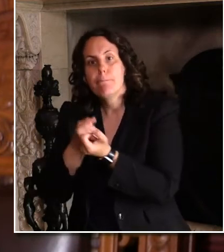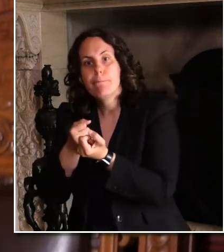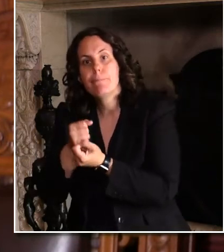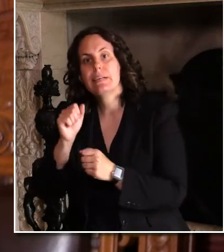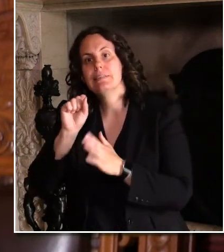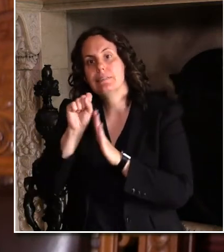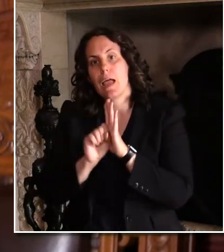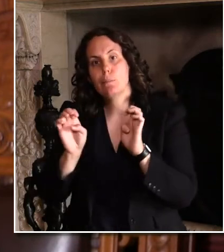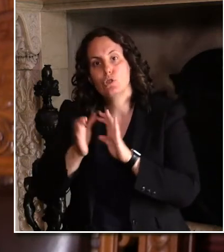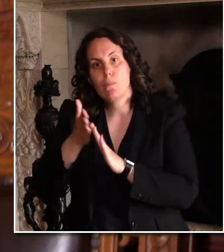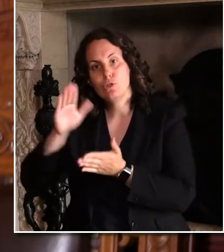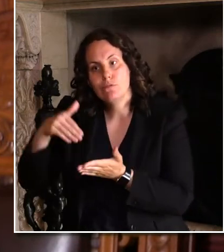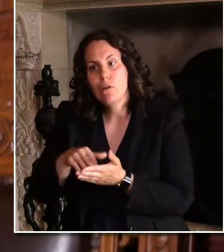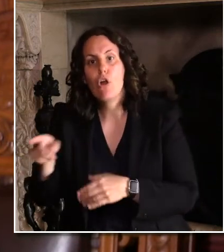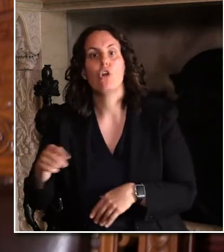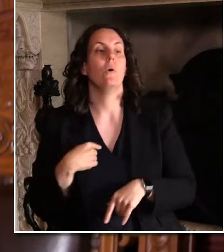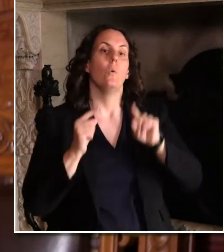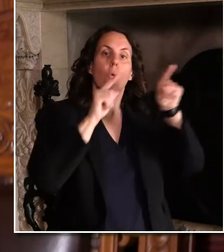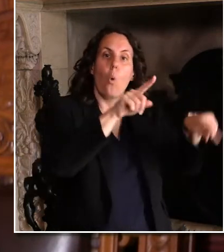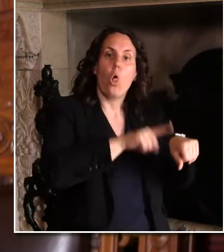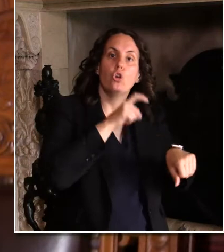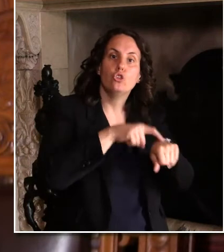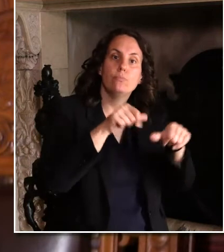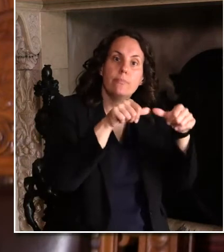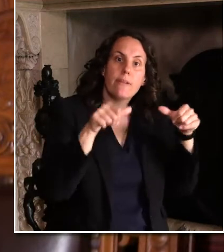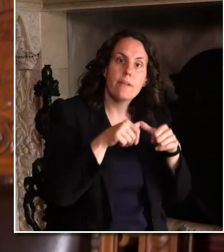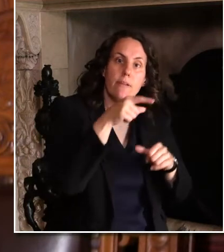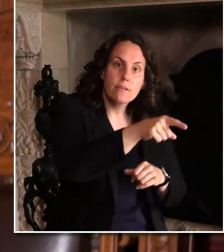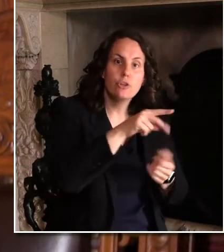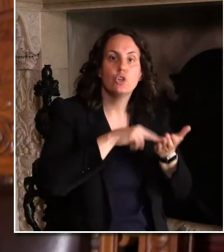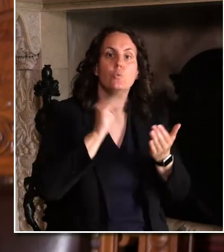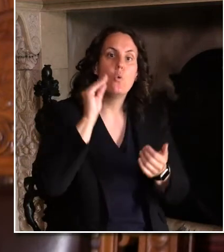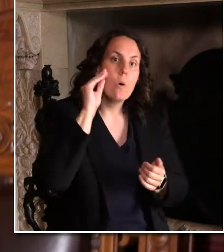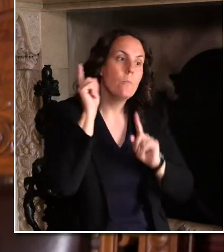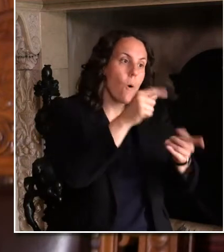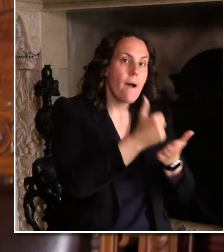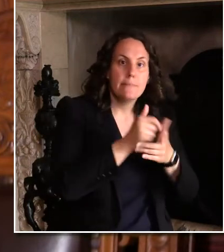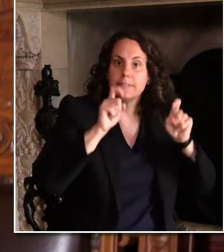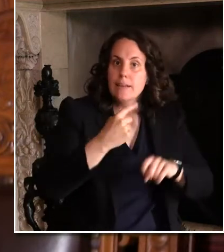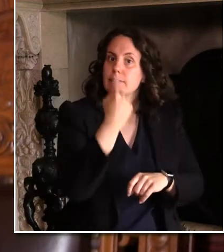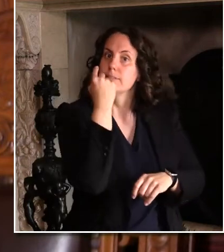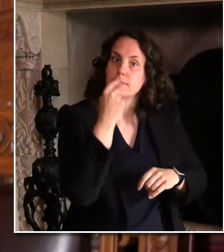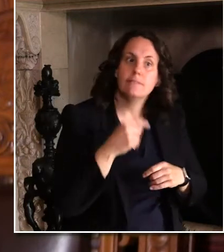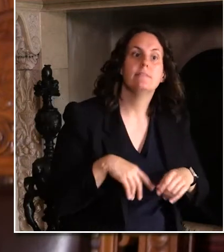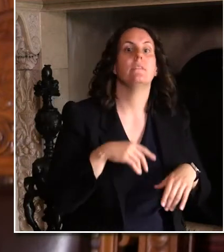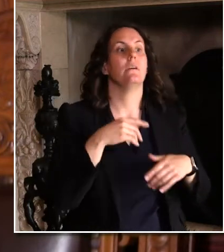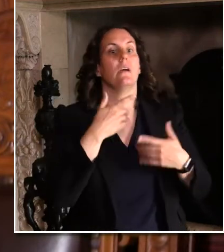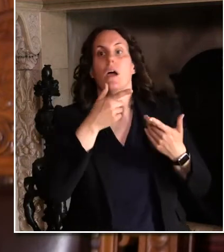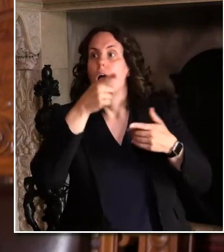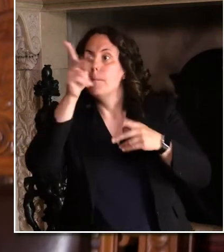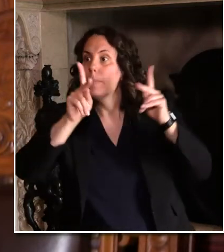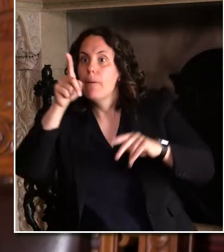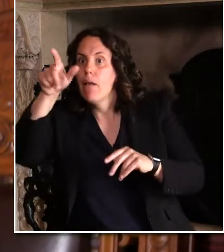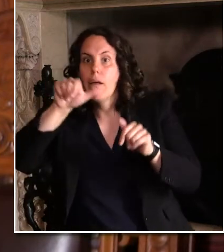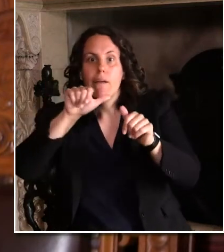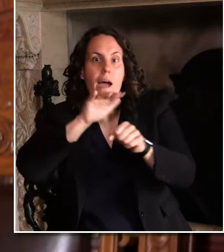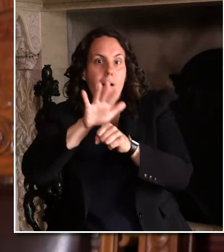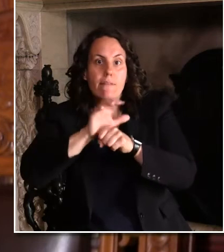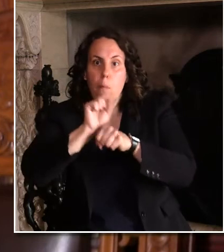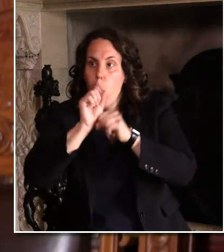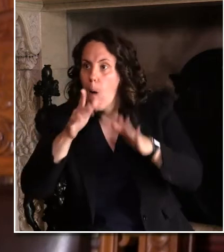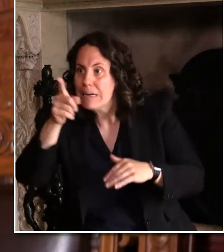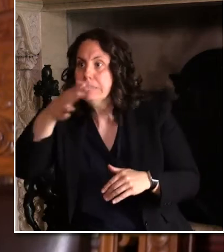facilities, for example, being able to provide emergency staffing when there's been significant staffing shortages as a result of COVID-19. So